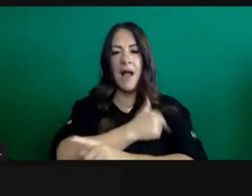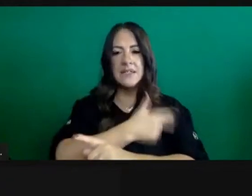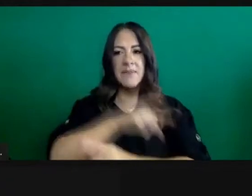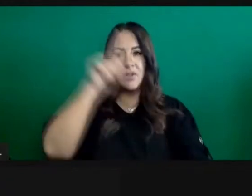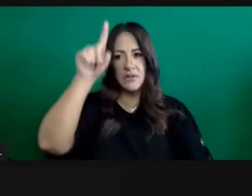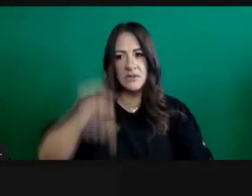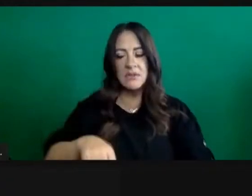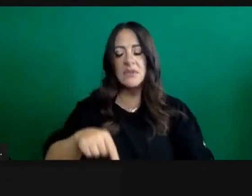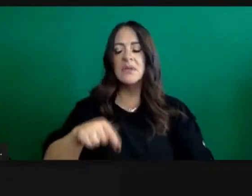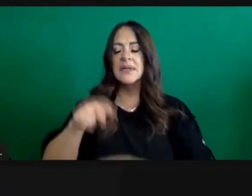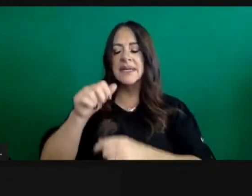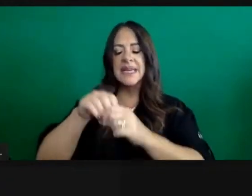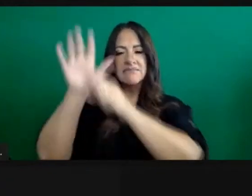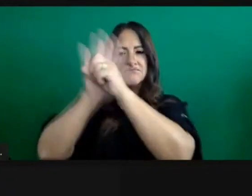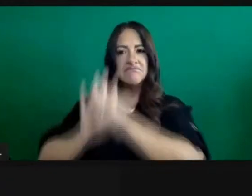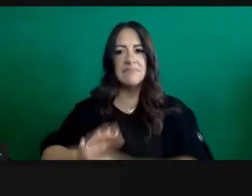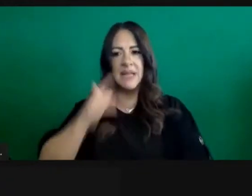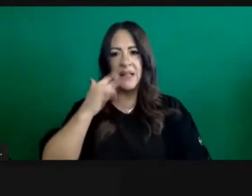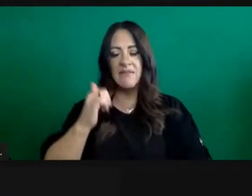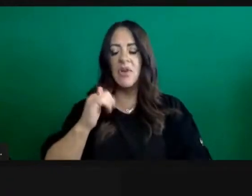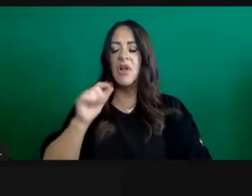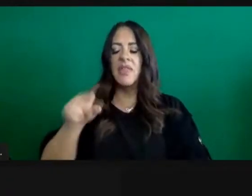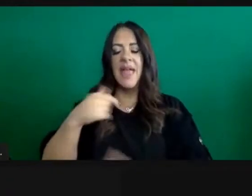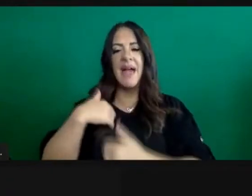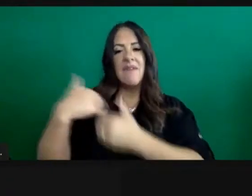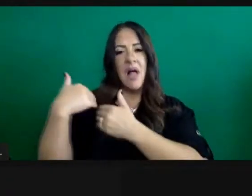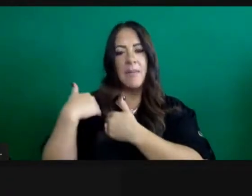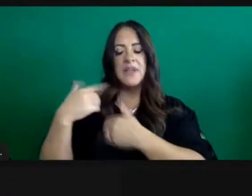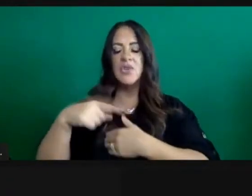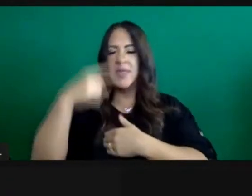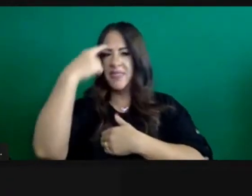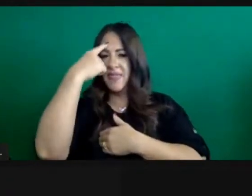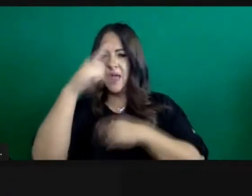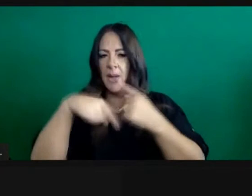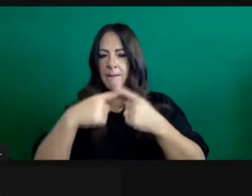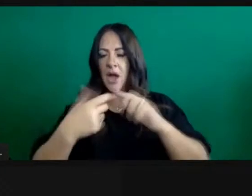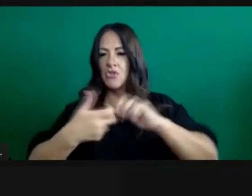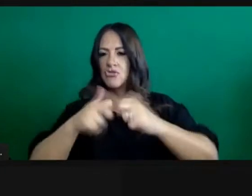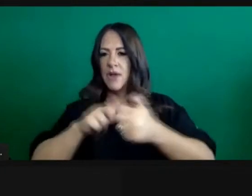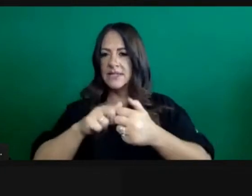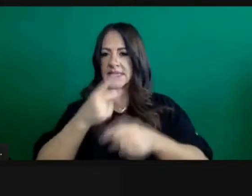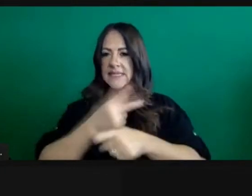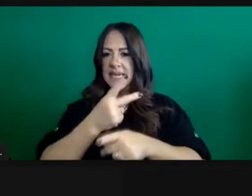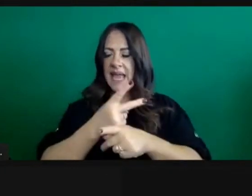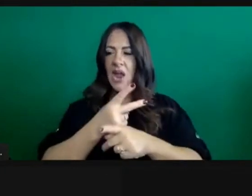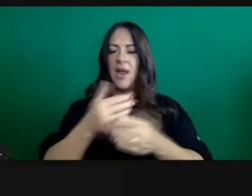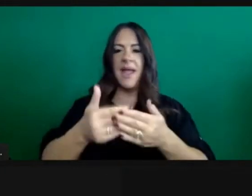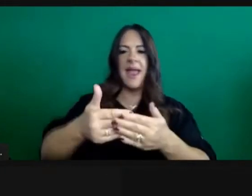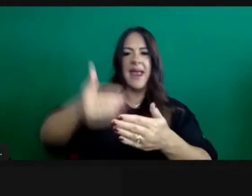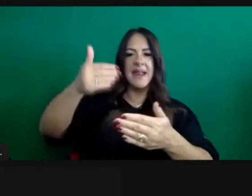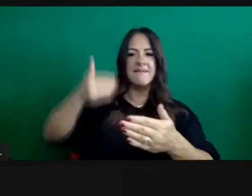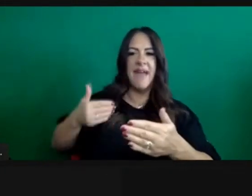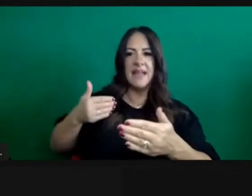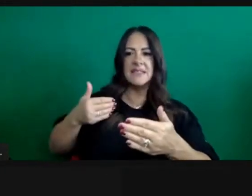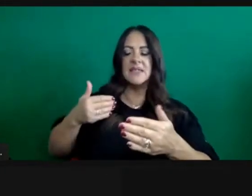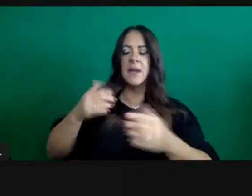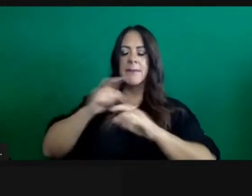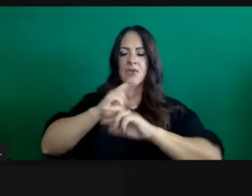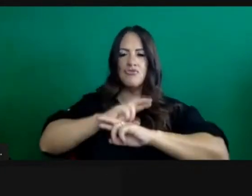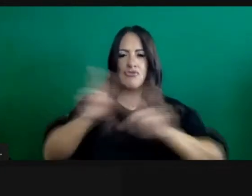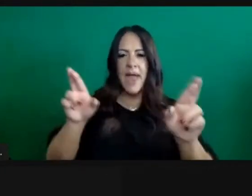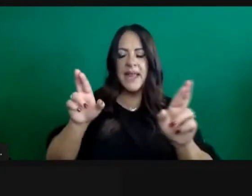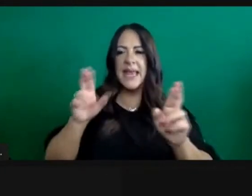their obligation to be prepared to think through crisis care ahead of time, to do all they can, a checklist